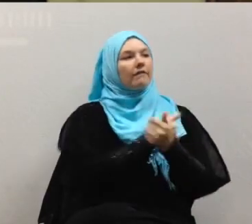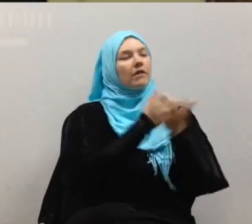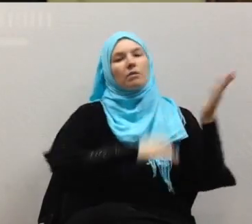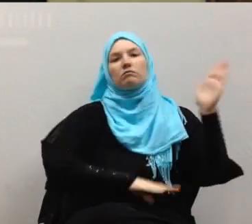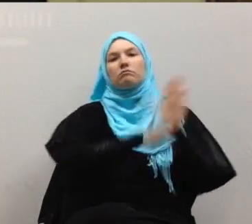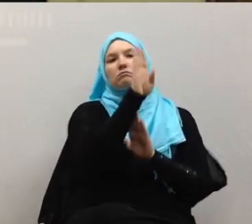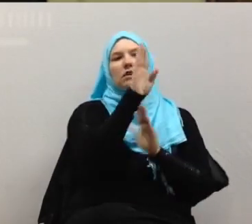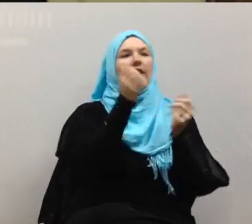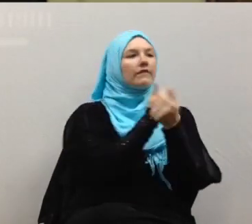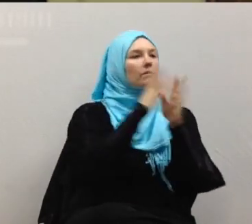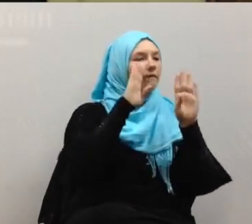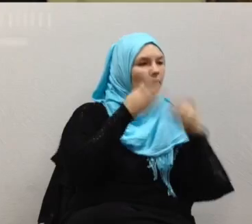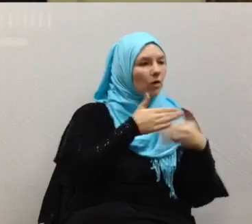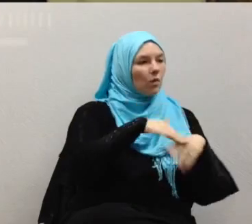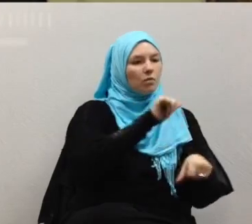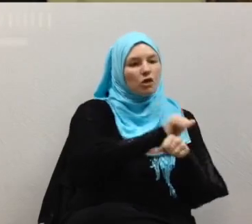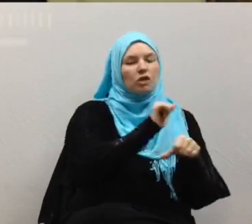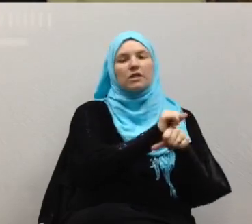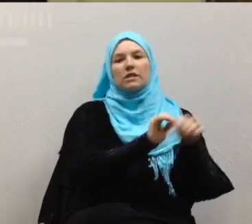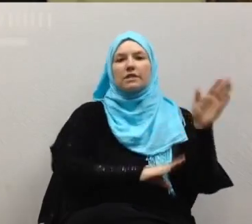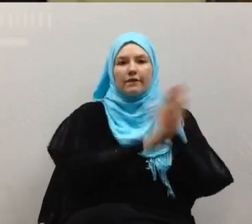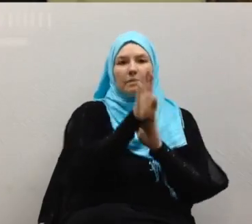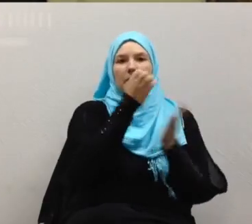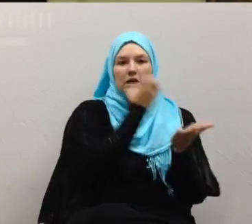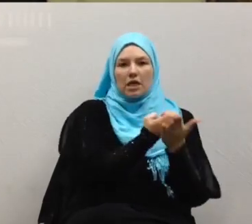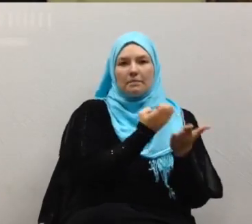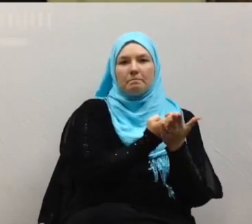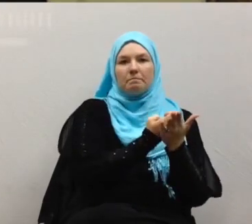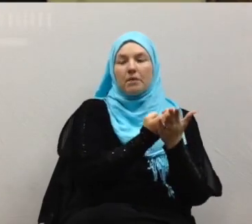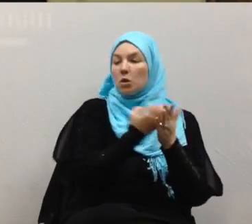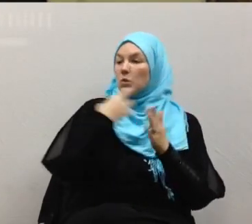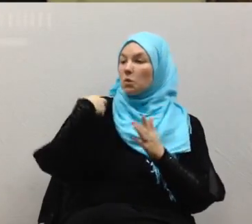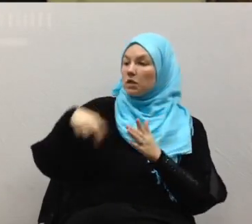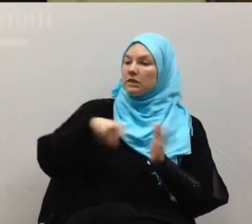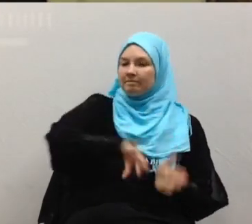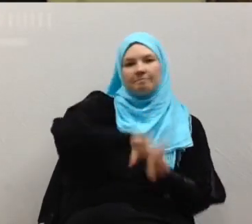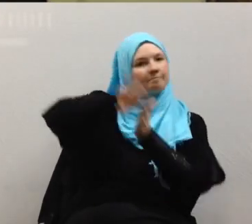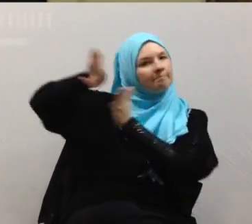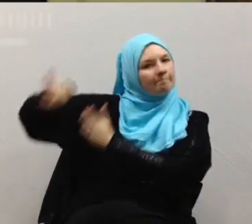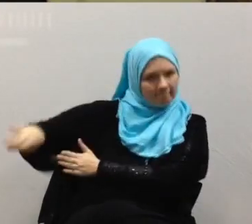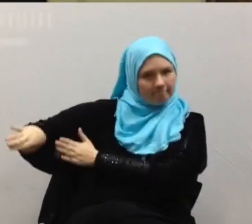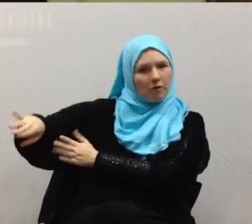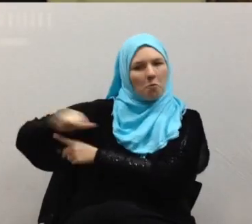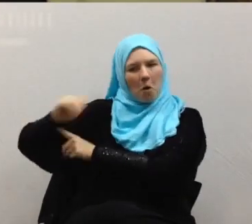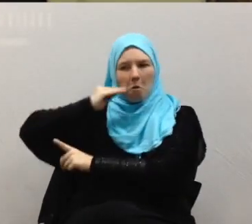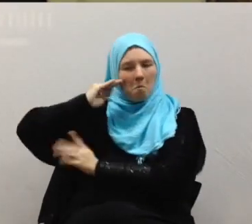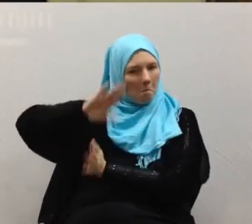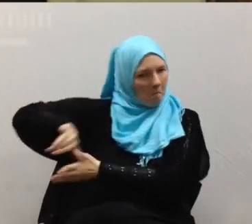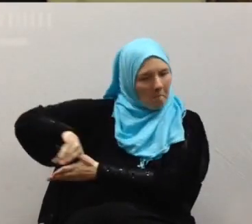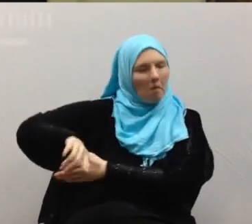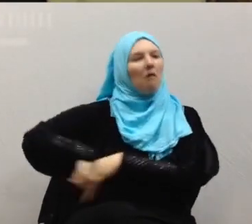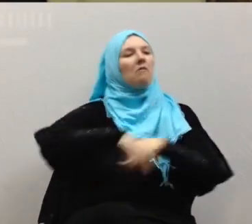everybody will focus on working, developing the economy, and all of that. We know that